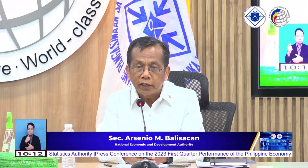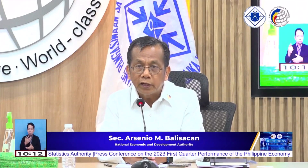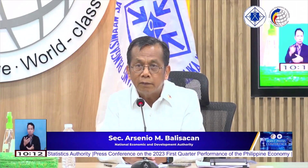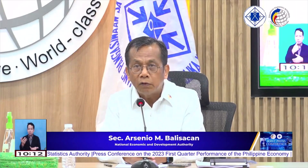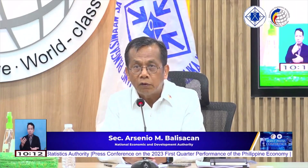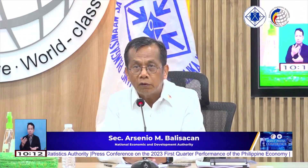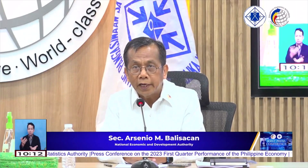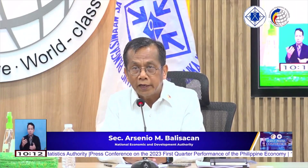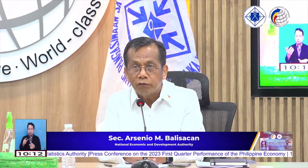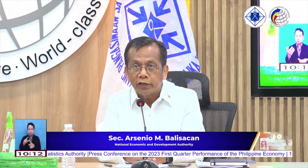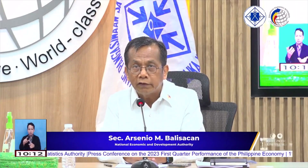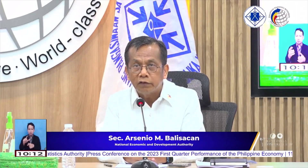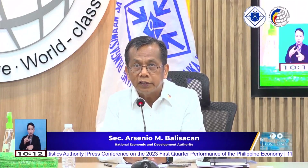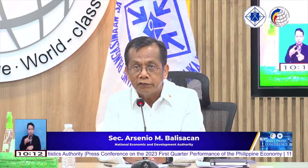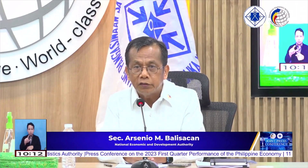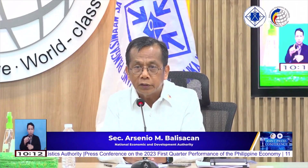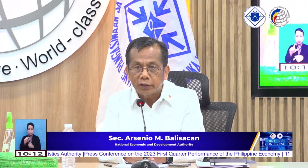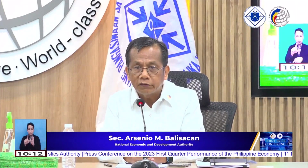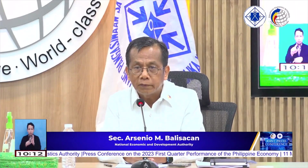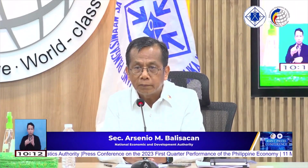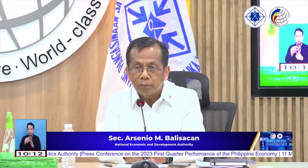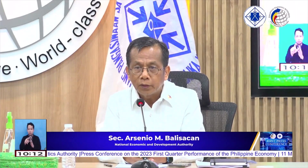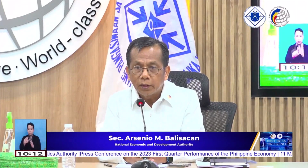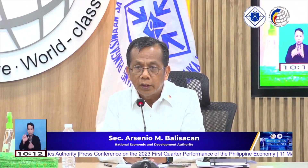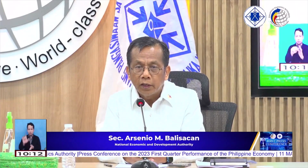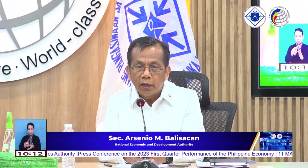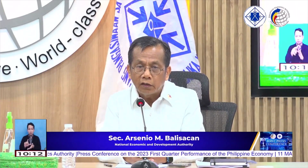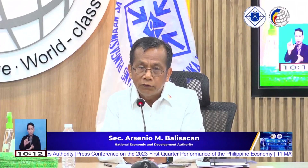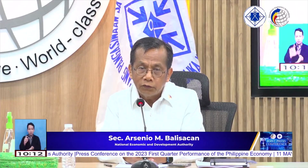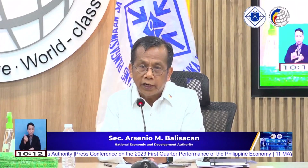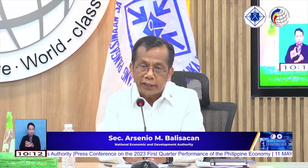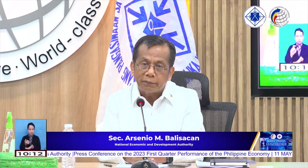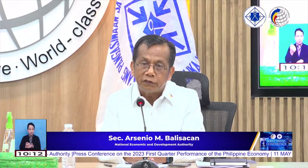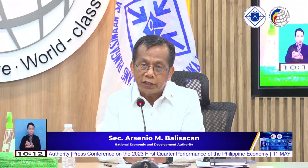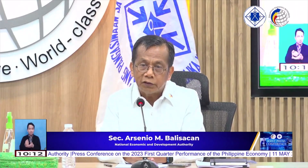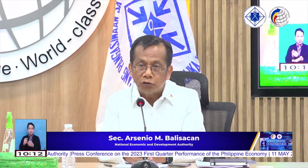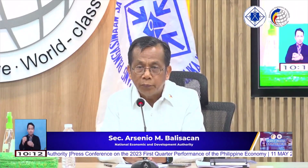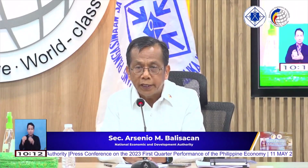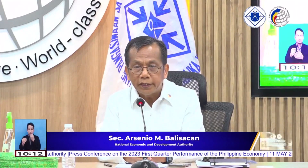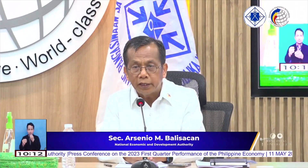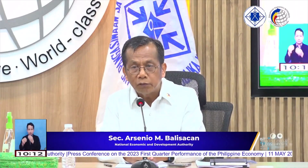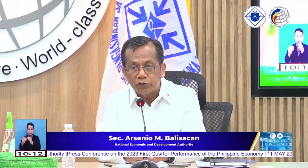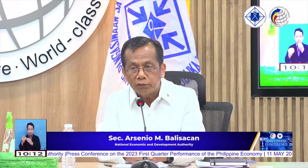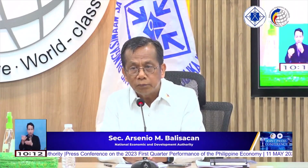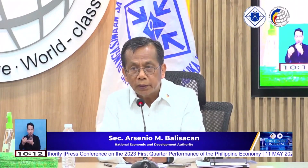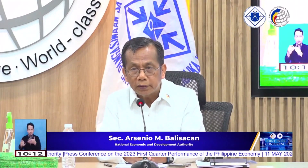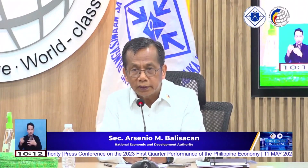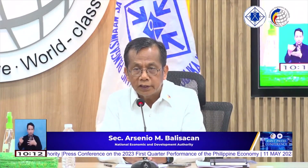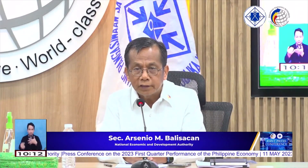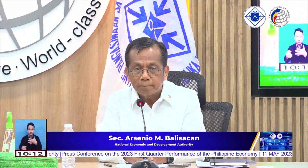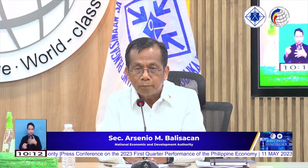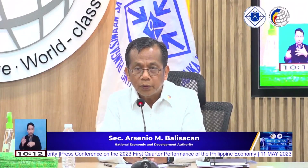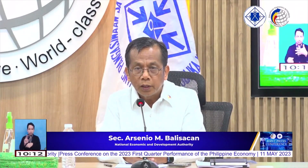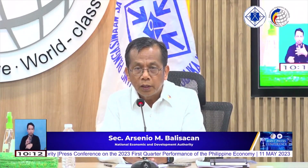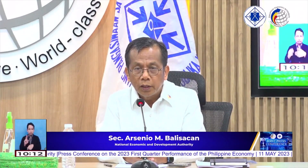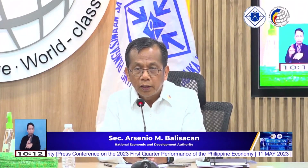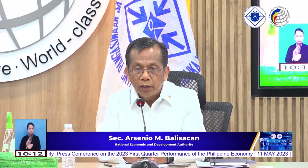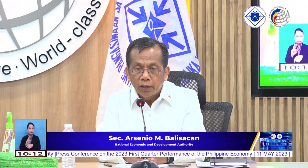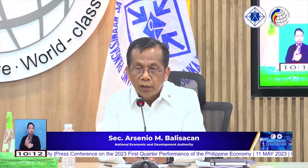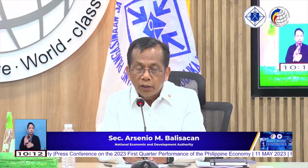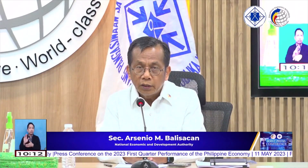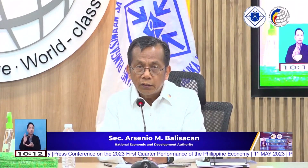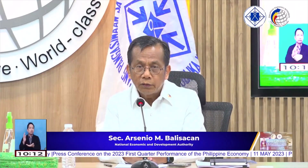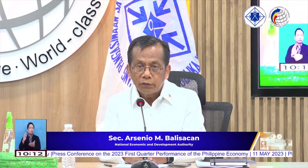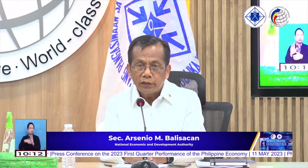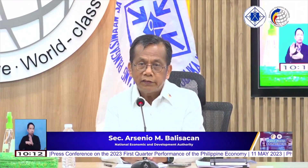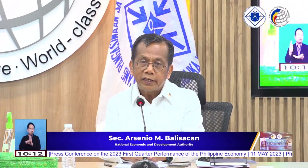low-income and vulnerable individuals, as food items tend to dominate their consumption patterns.